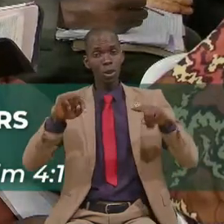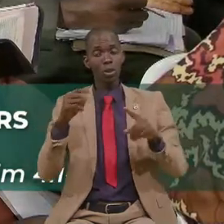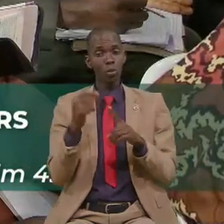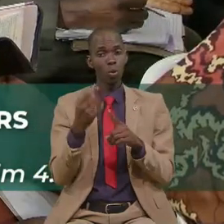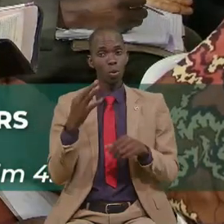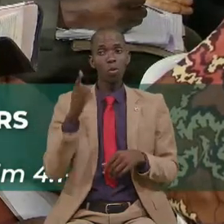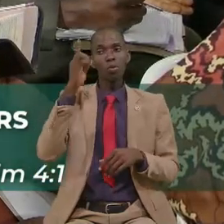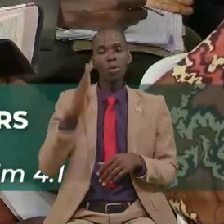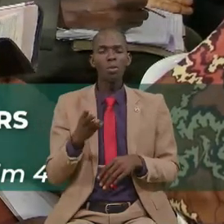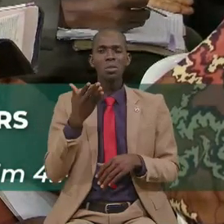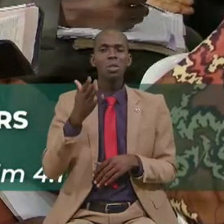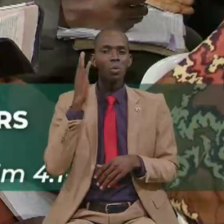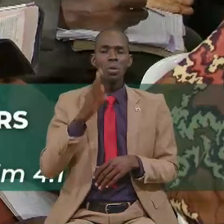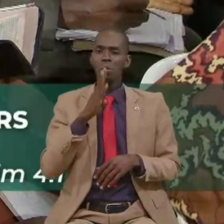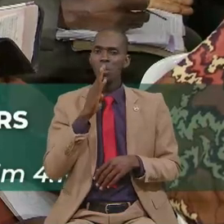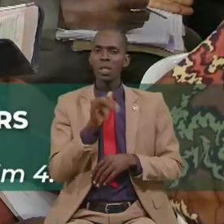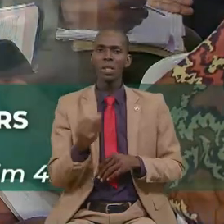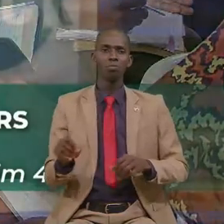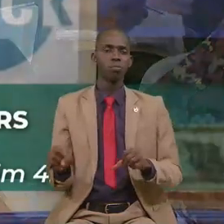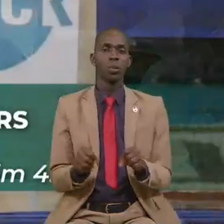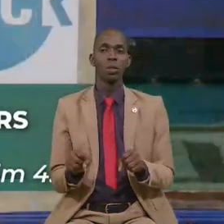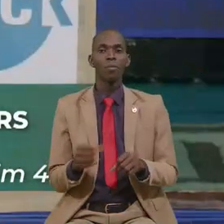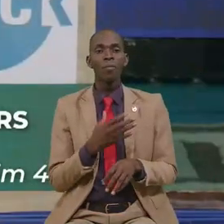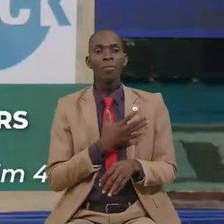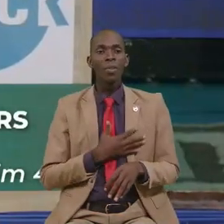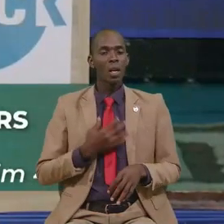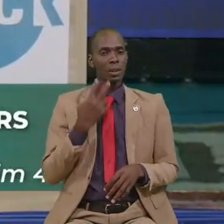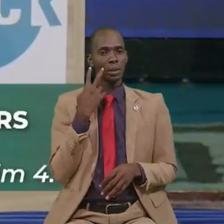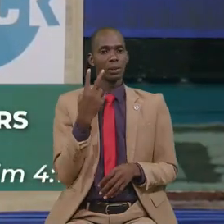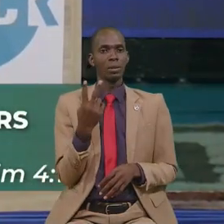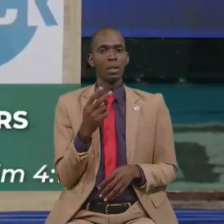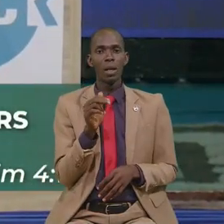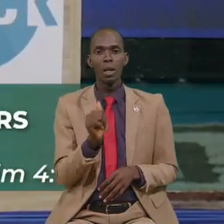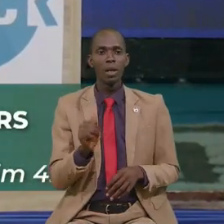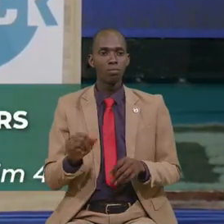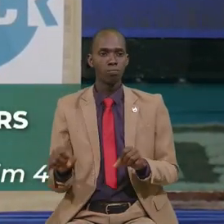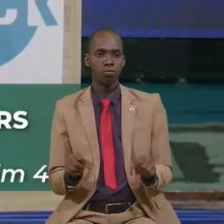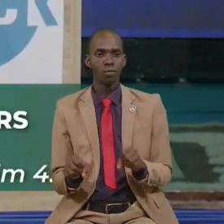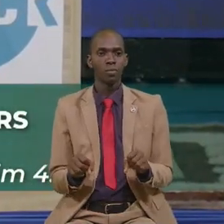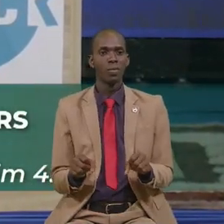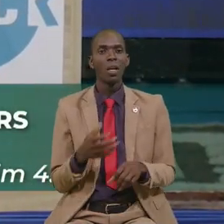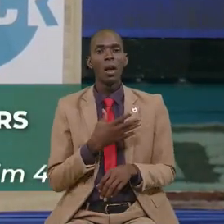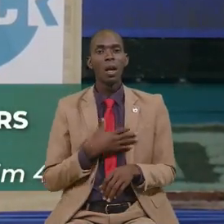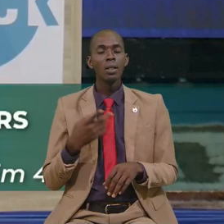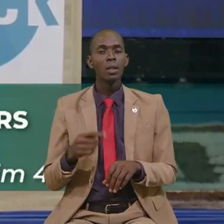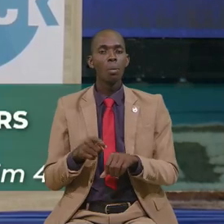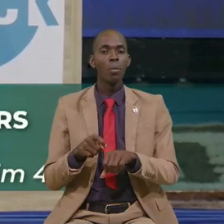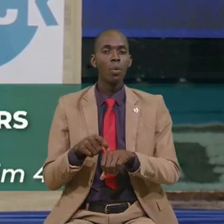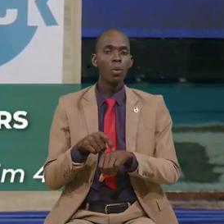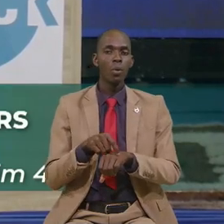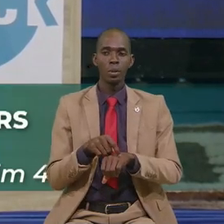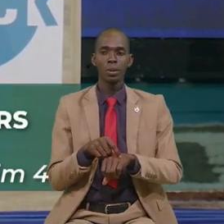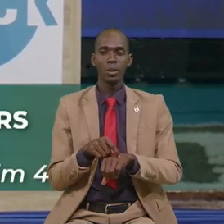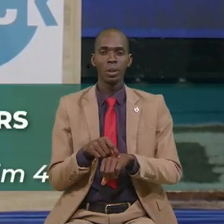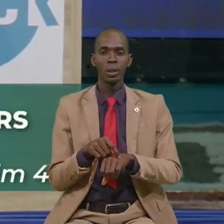there was, it says, and behold, a shaking. And the bones